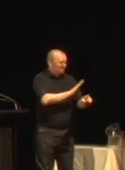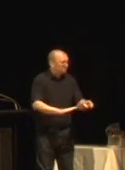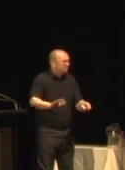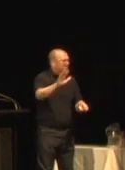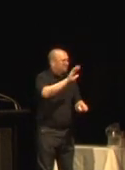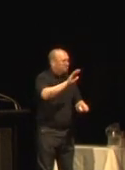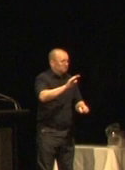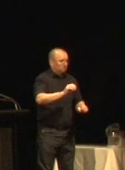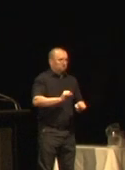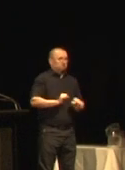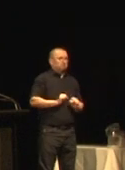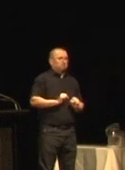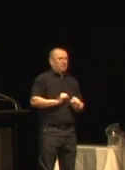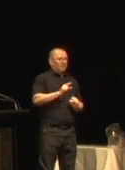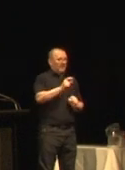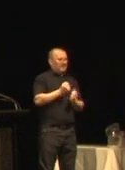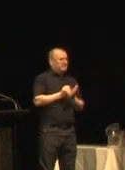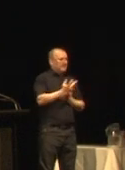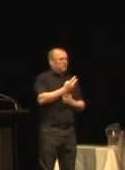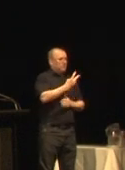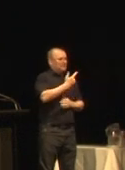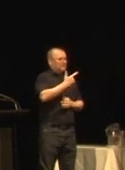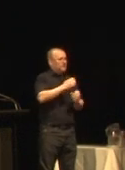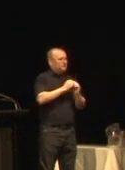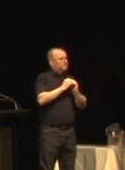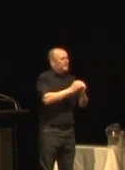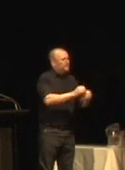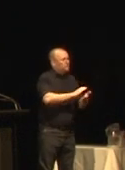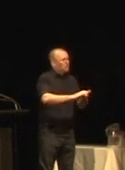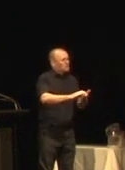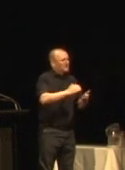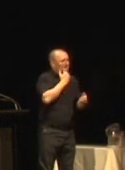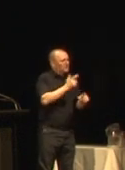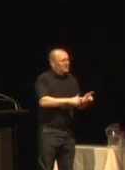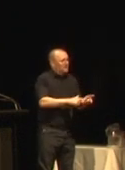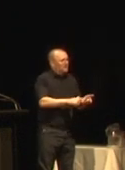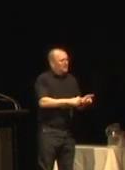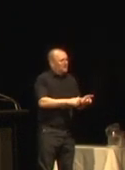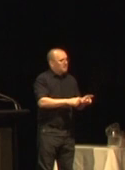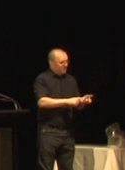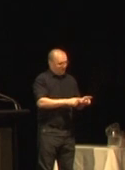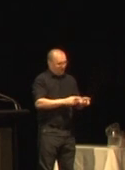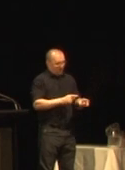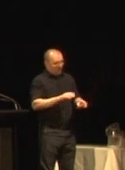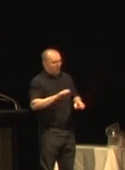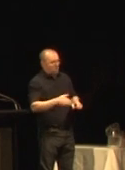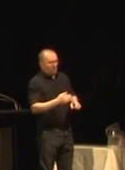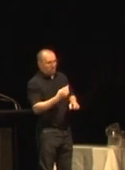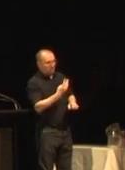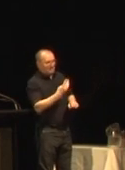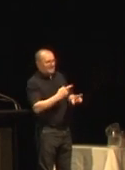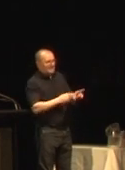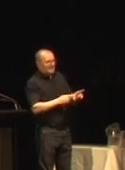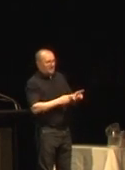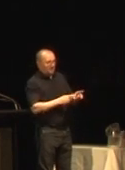system that itself spends about $27 billion a year in the US. Over the 3-year course of